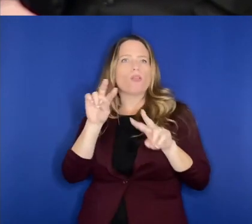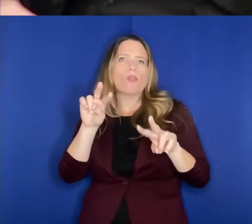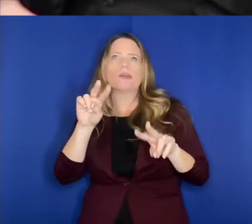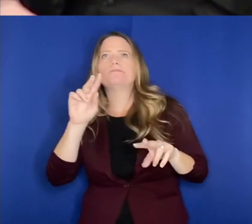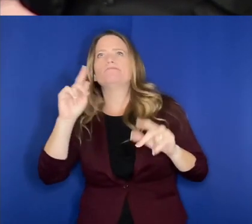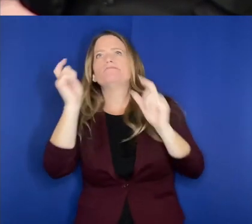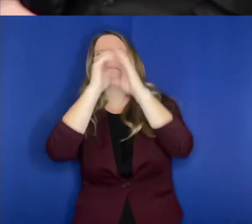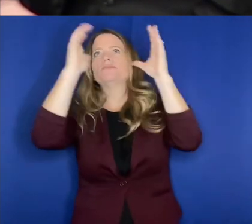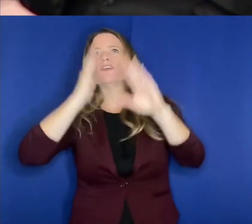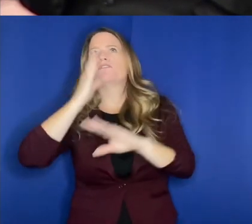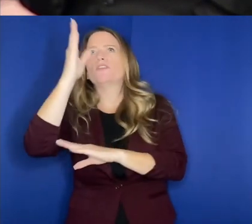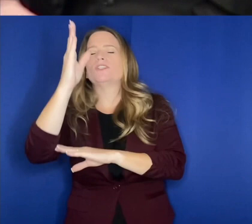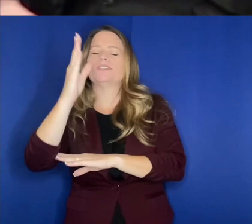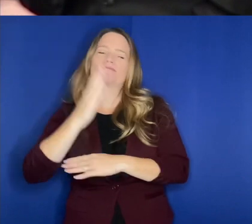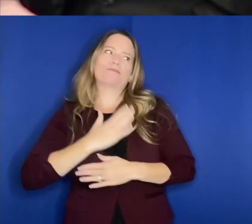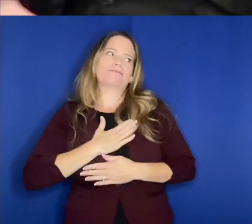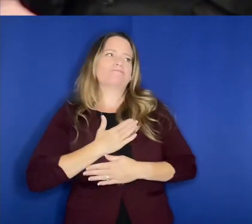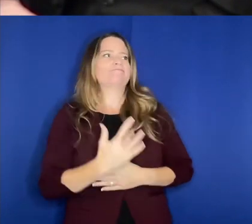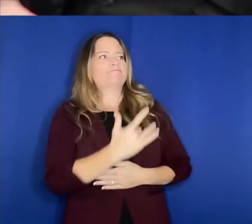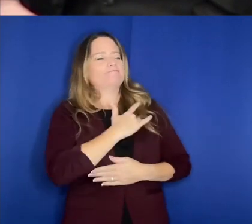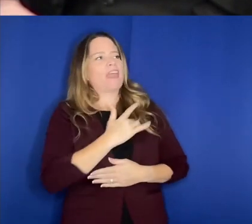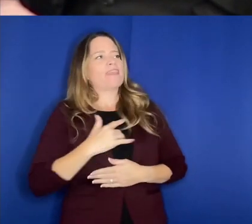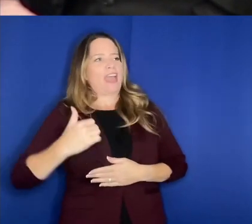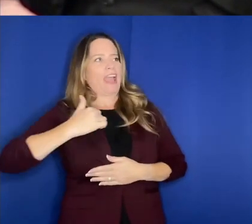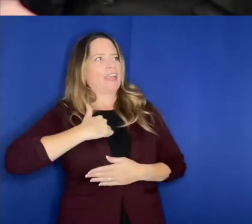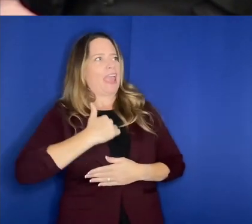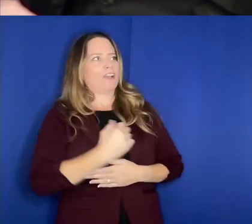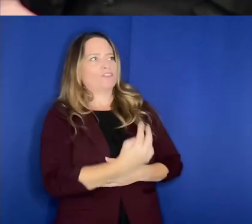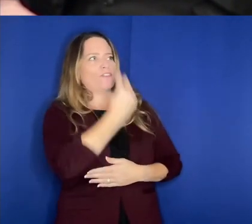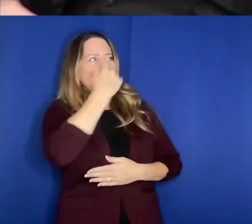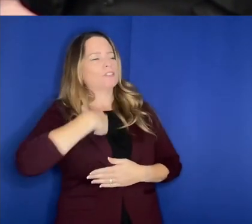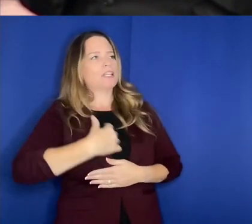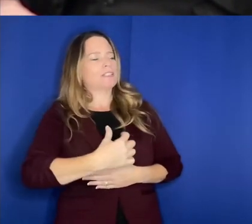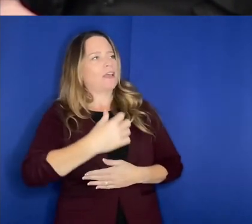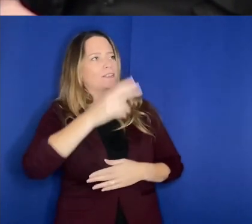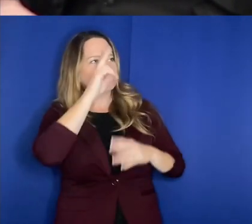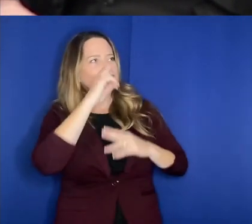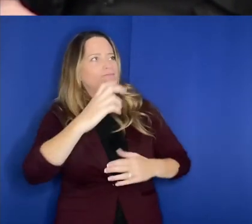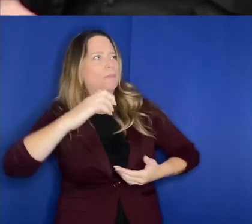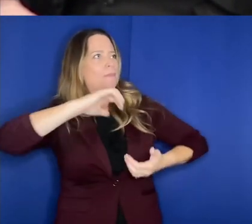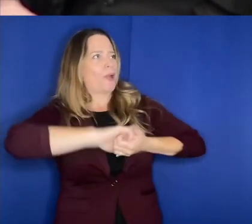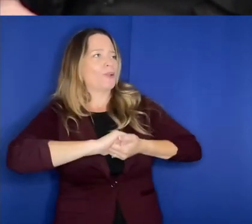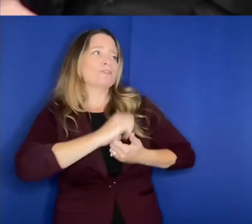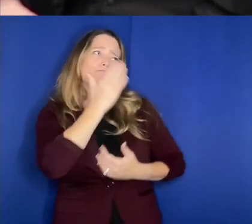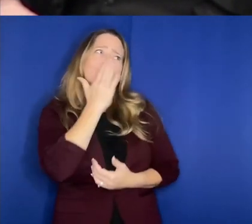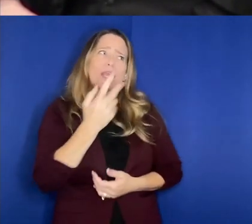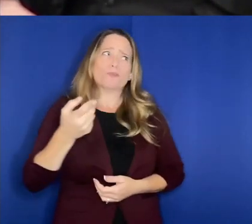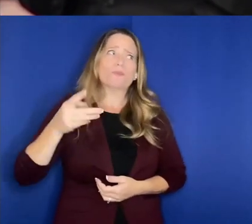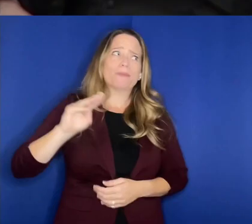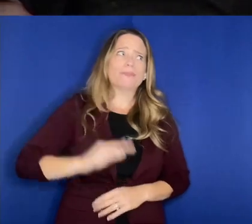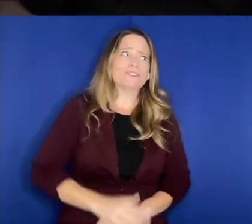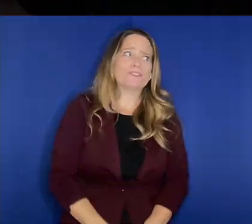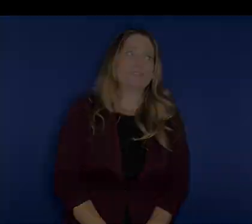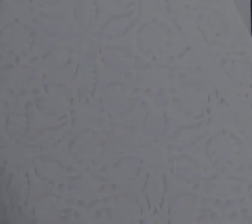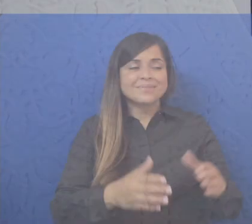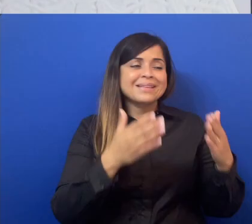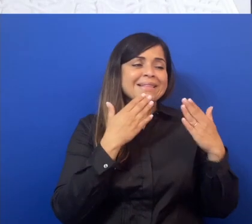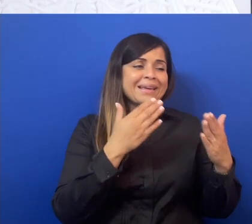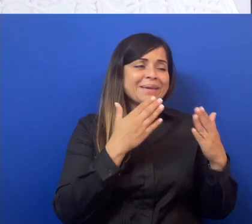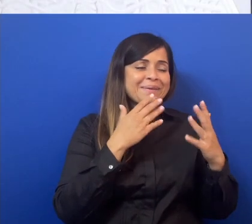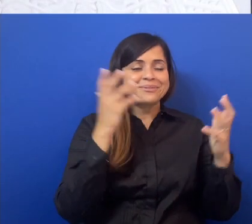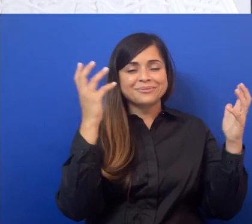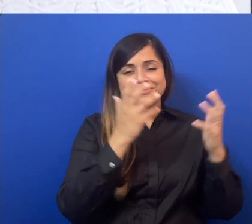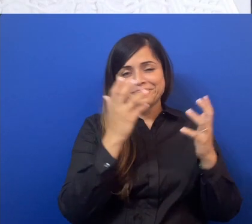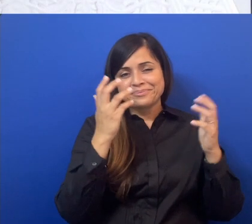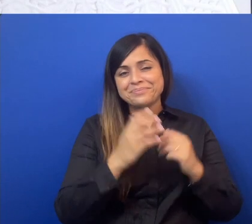look to its future, we are honored that Canada views us as a valued partner. Thank you, Prime Minister. Thank